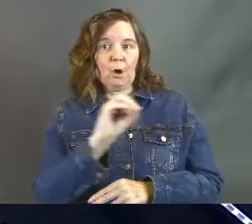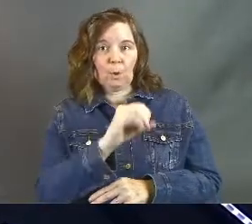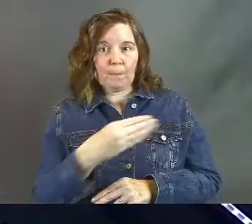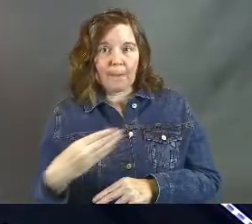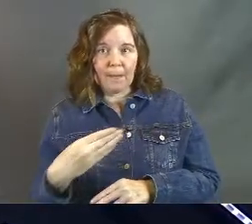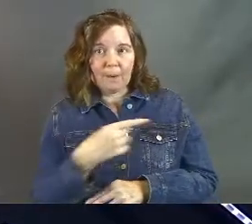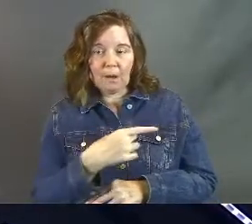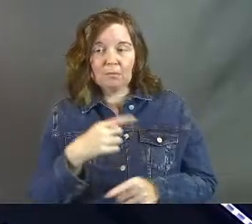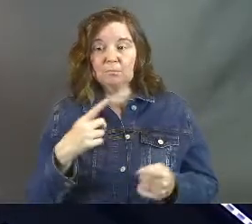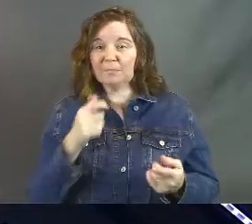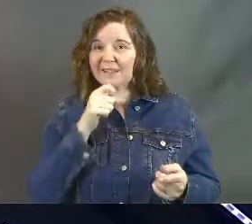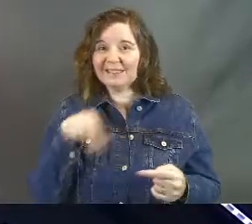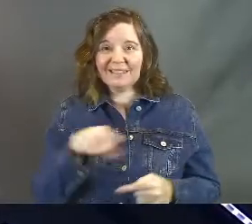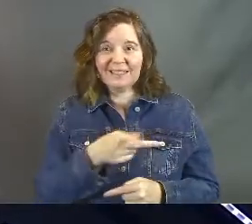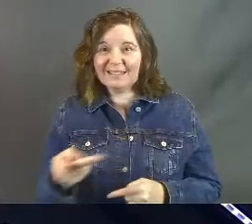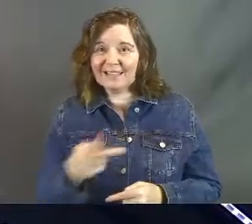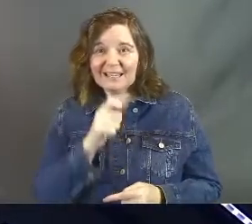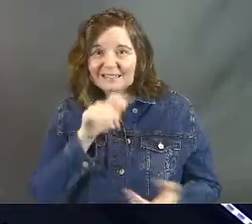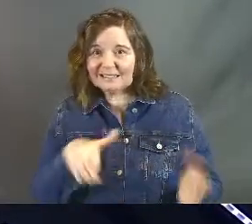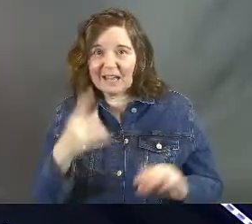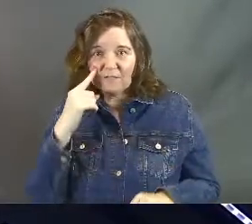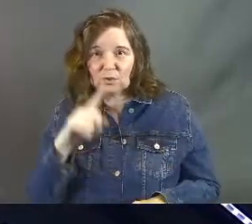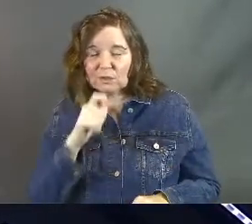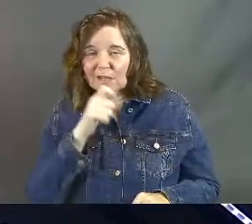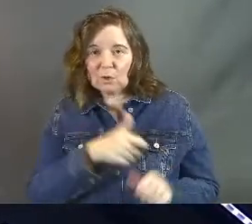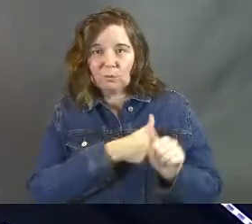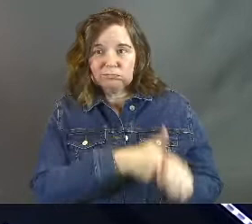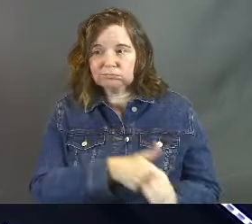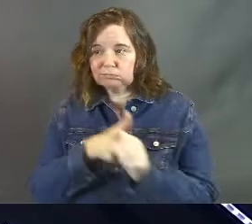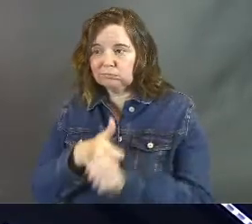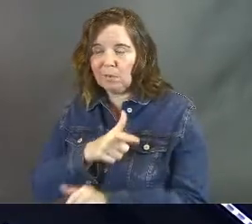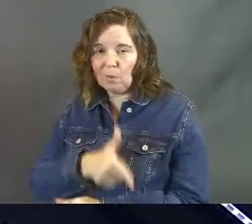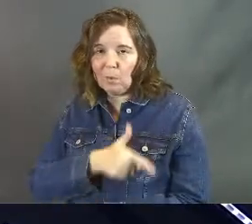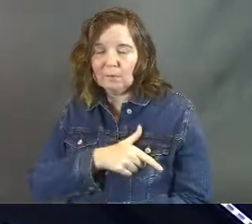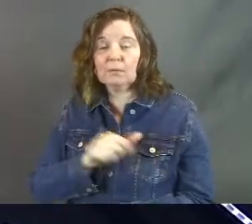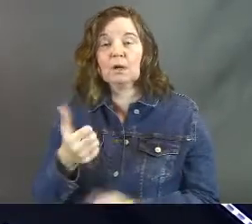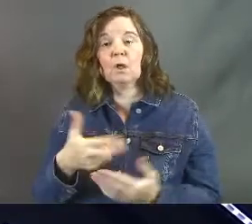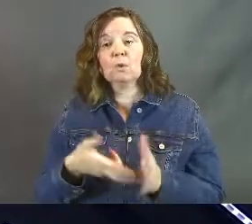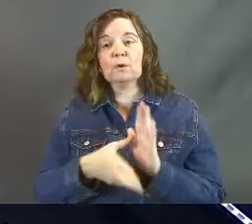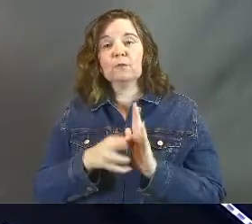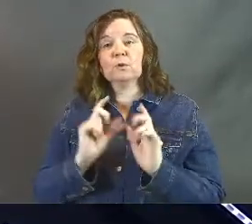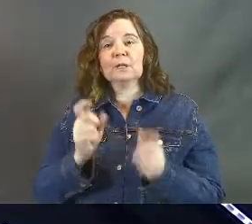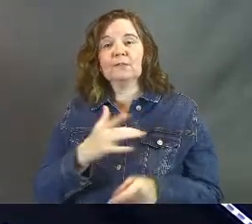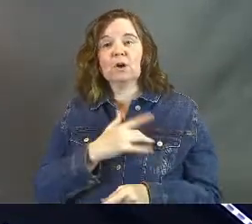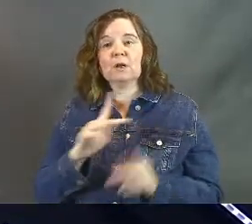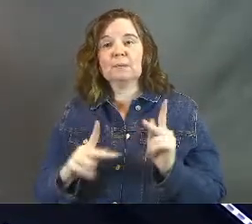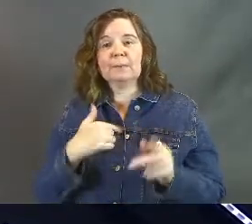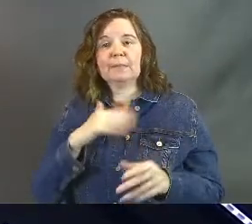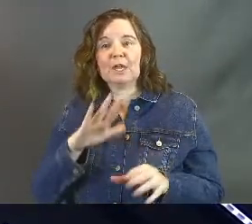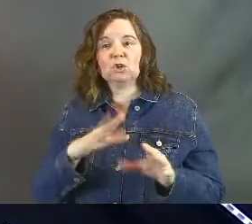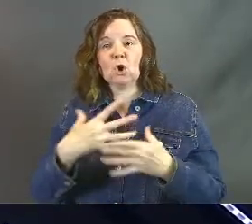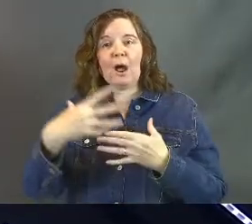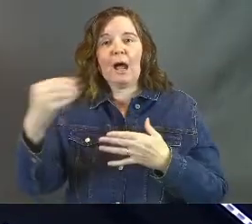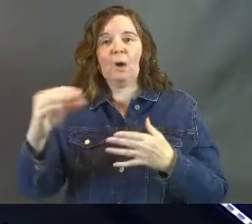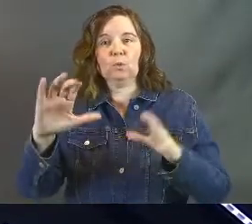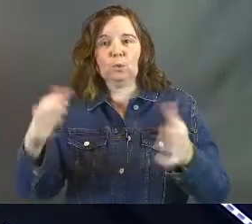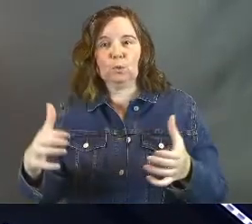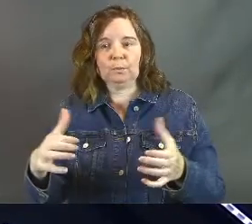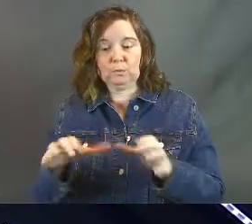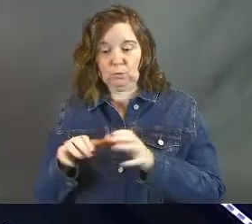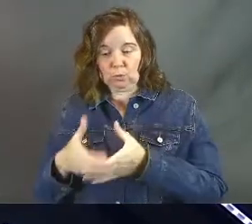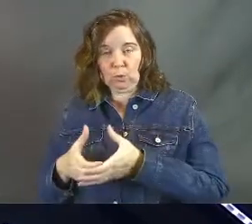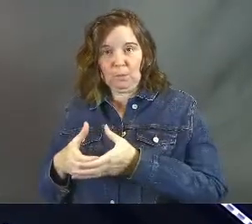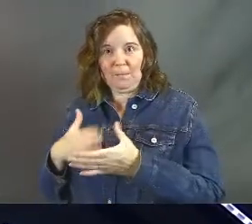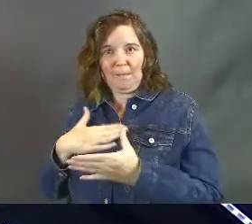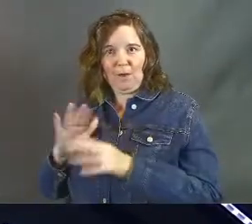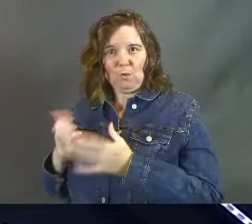you. So they do not deserve your ultimate loyalty. Another review point, give your heart to people that are in your out-group. Remember we